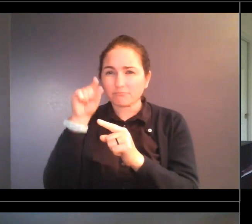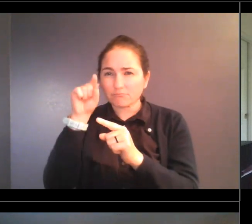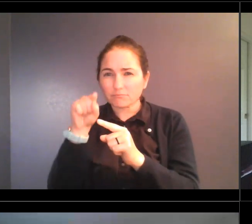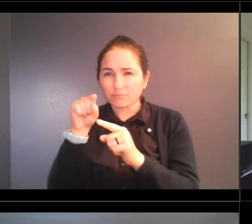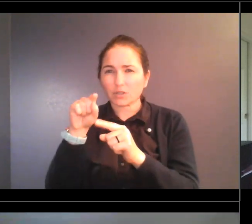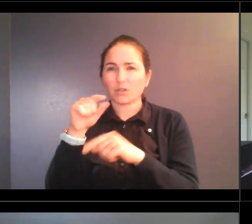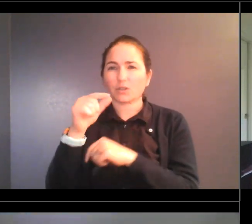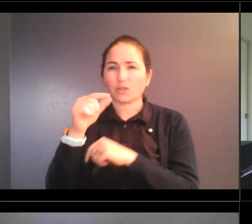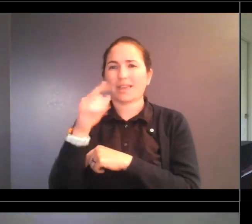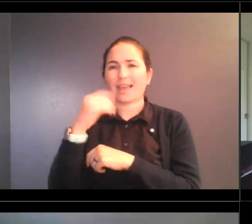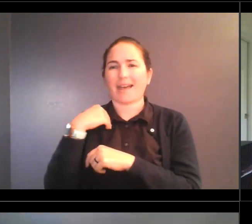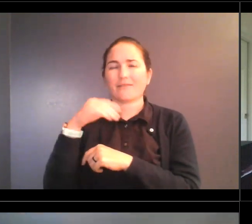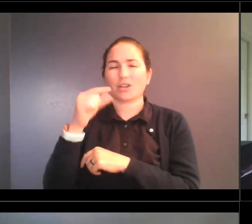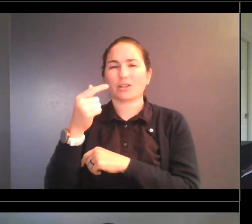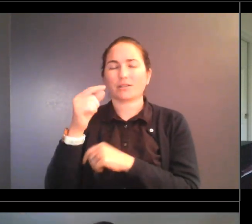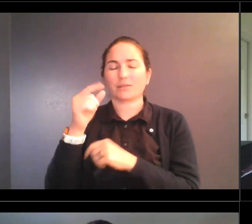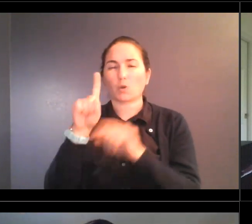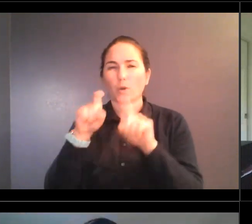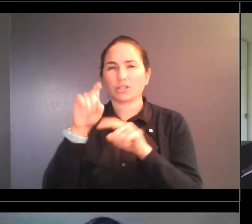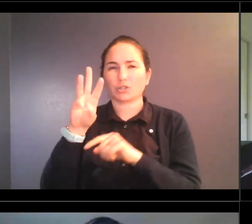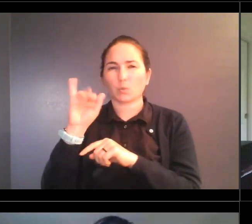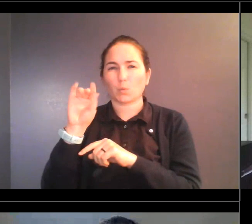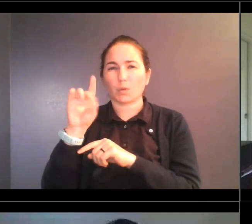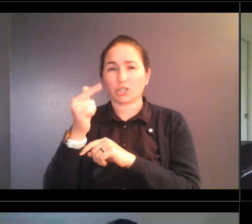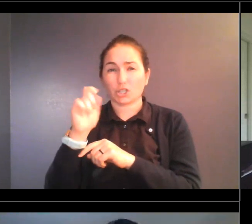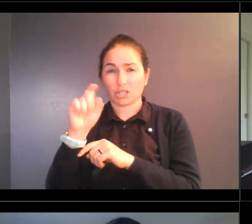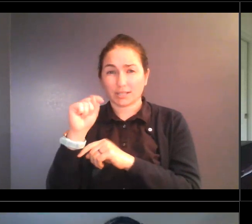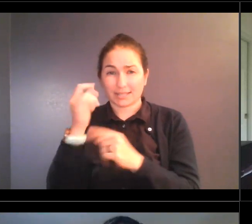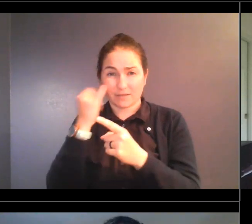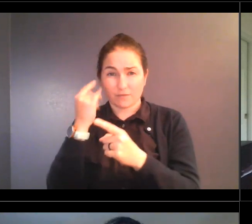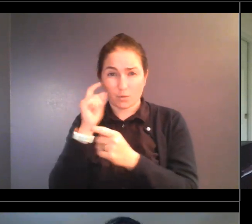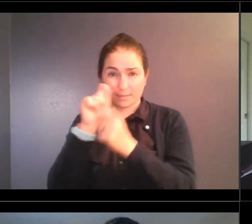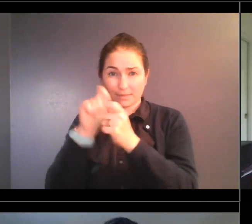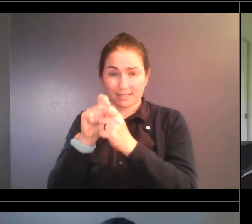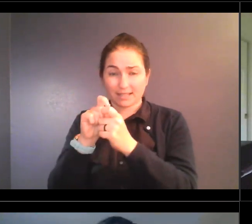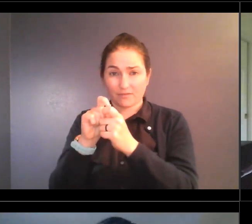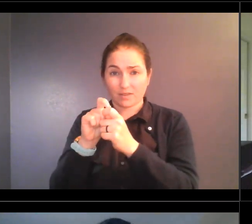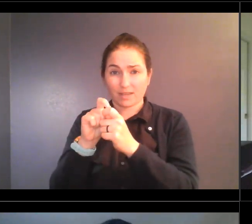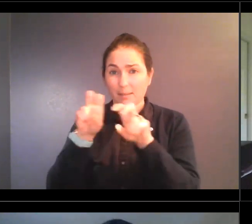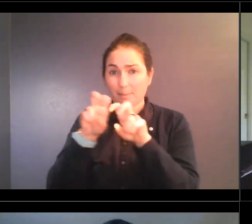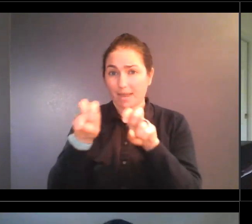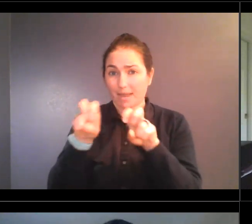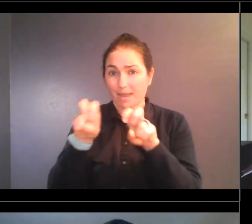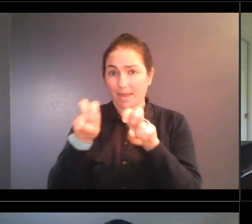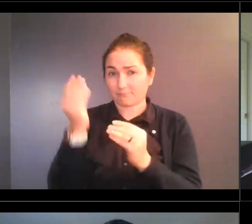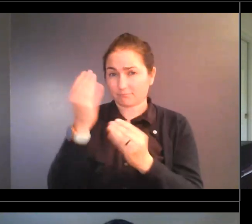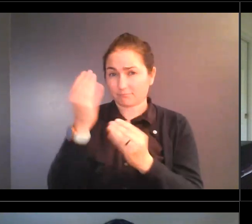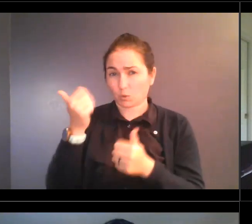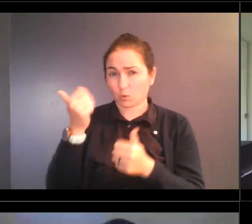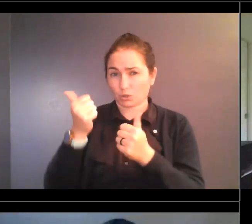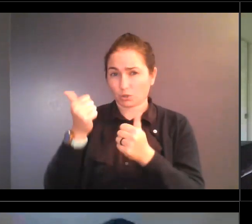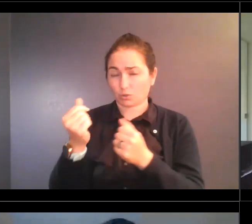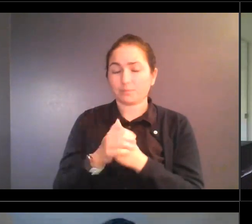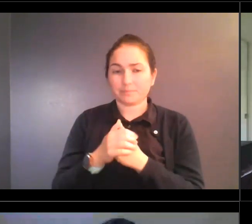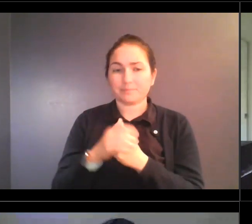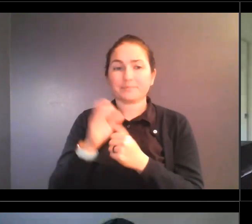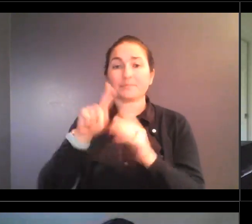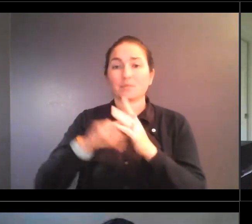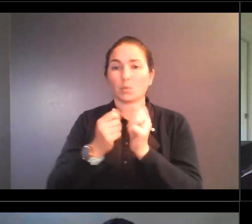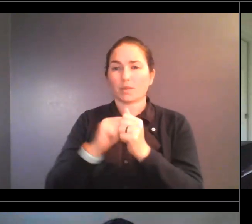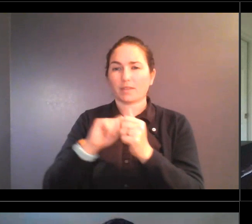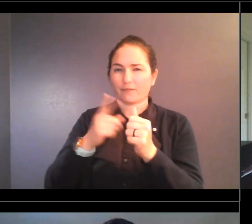GoToWebinar dashboard. And if your question is for a specific panelist, please let us know which one. So I'm going to start with the